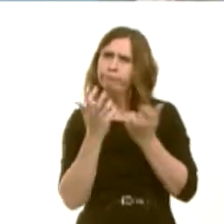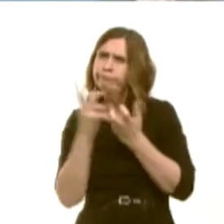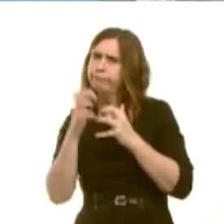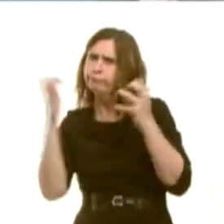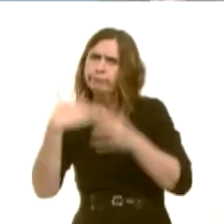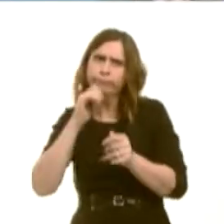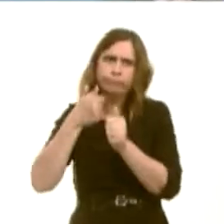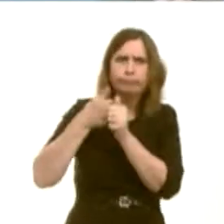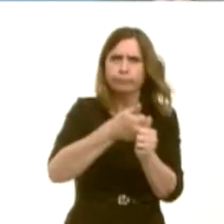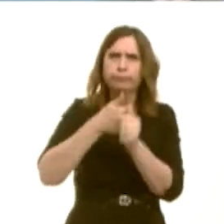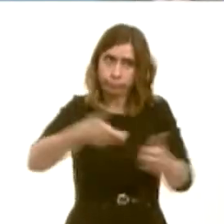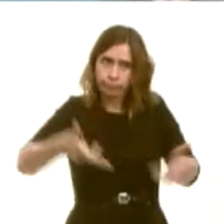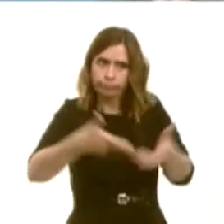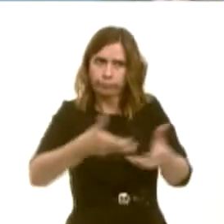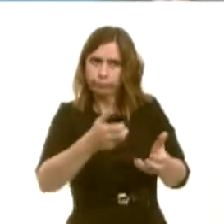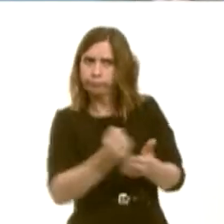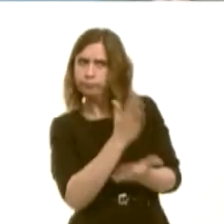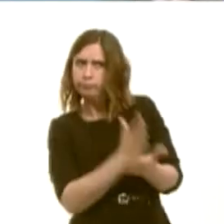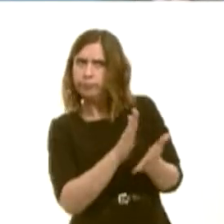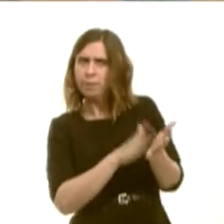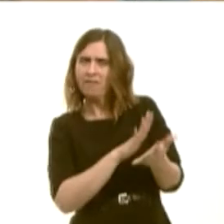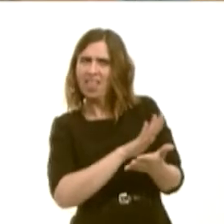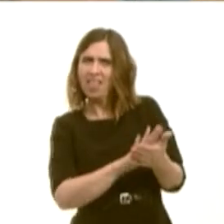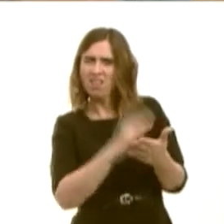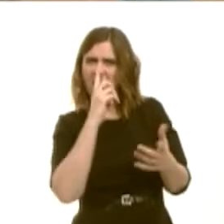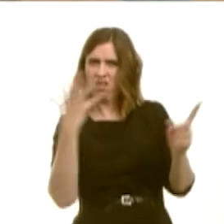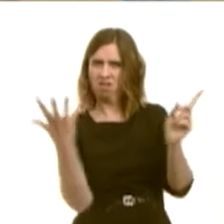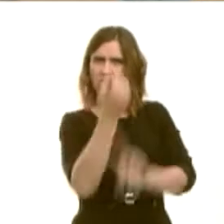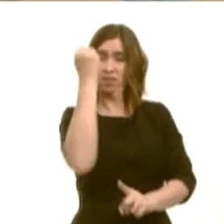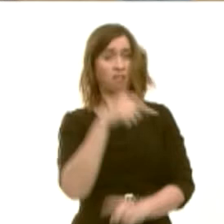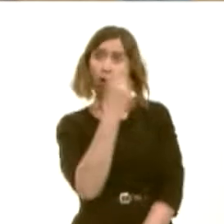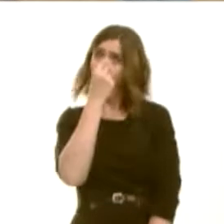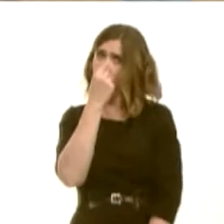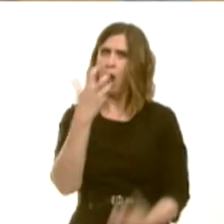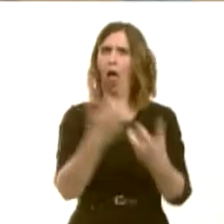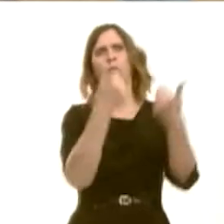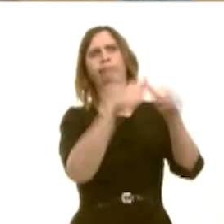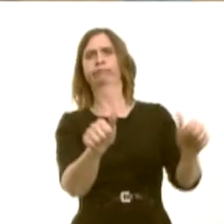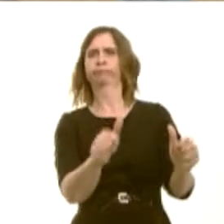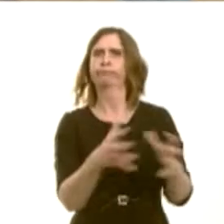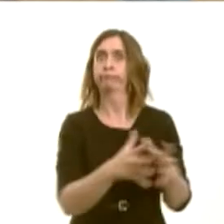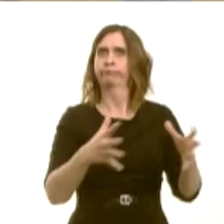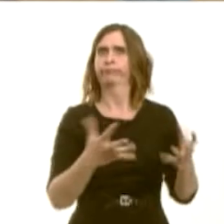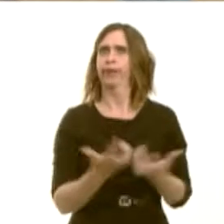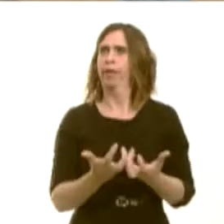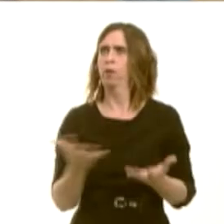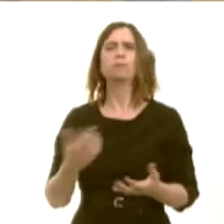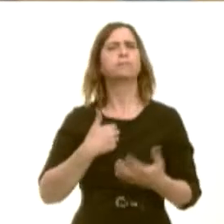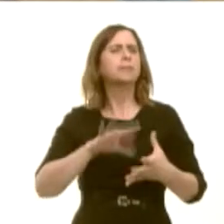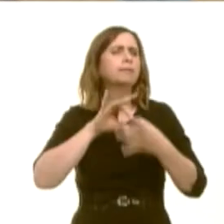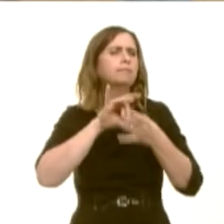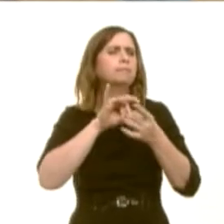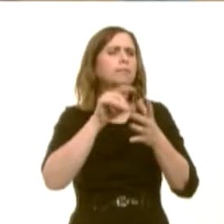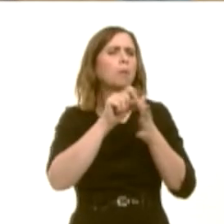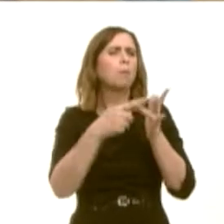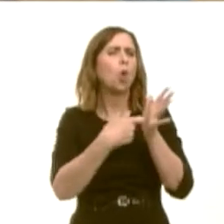this and to ensure that Milford Haven reaches its full potential? Well, we have been working with the port in